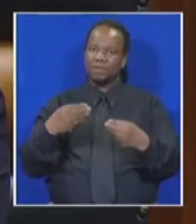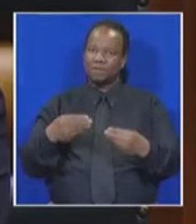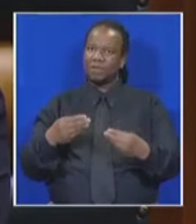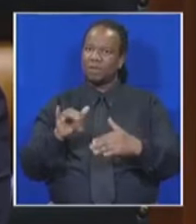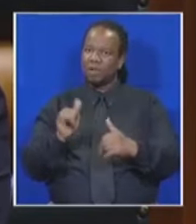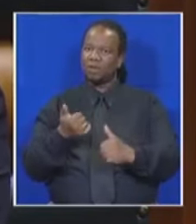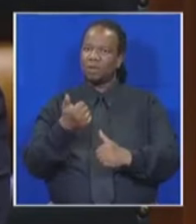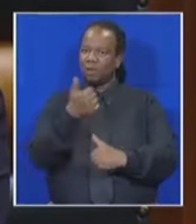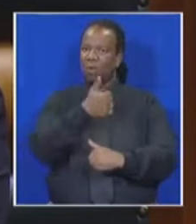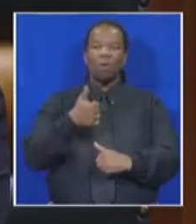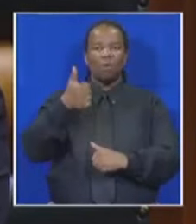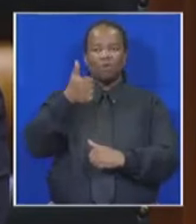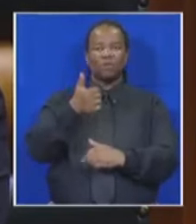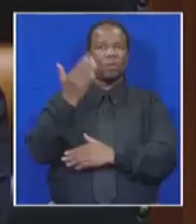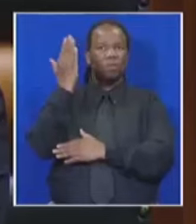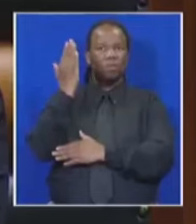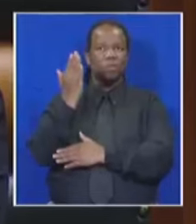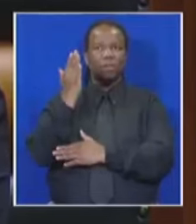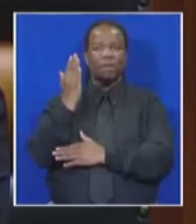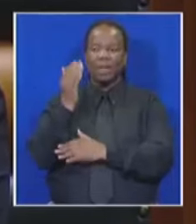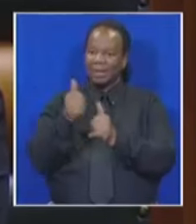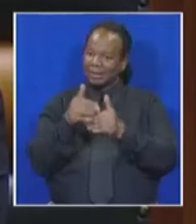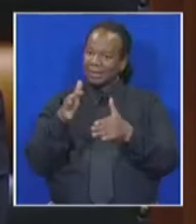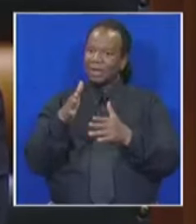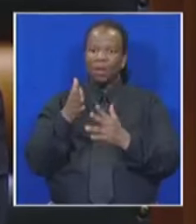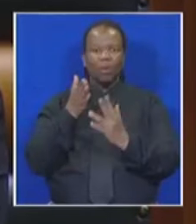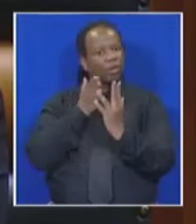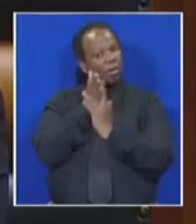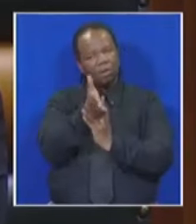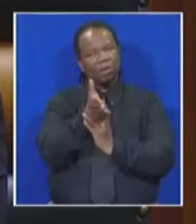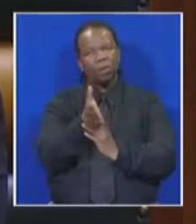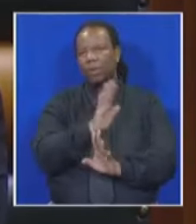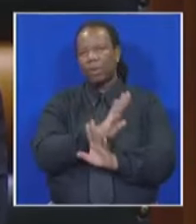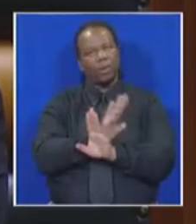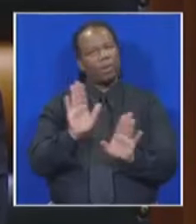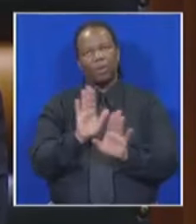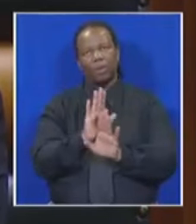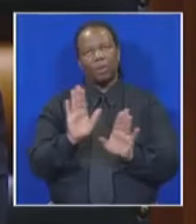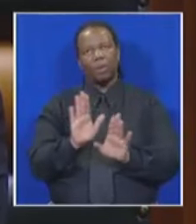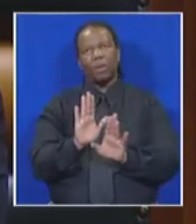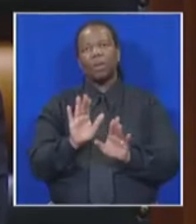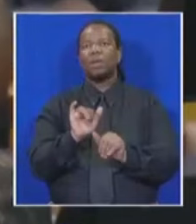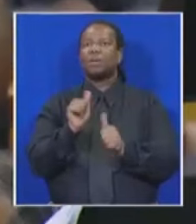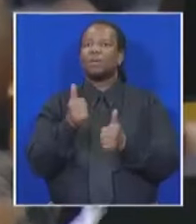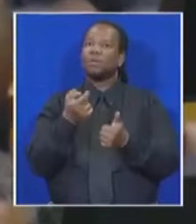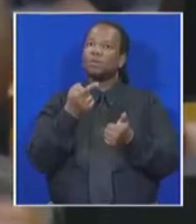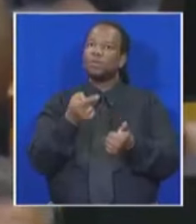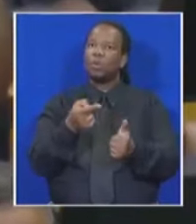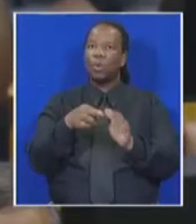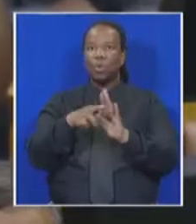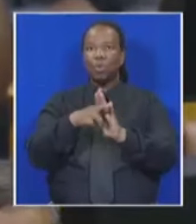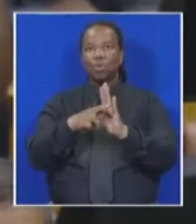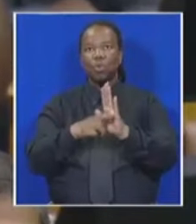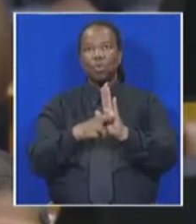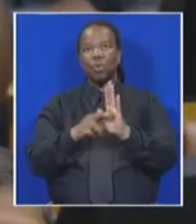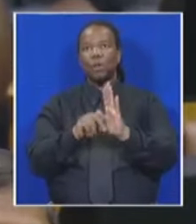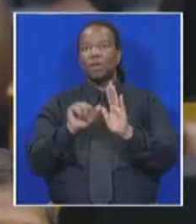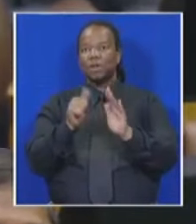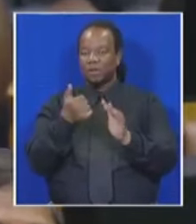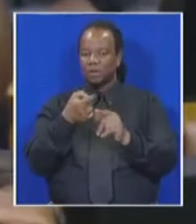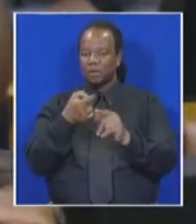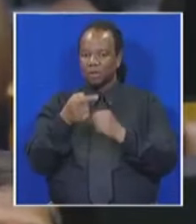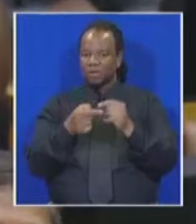when especially I have already started reading out the The procedures. point of order in the rule books is interruptive. It's